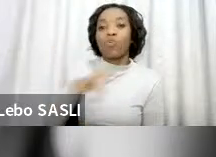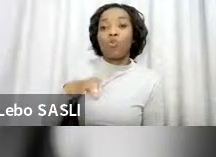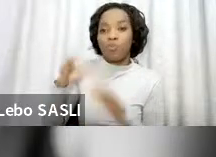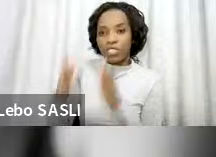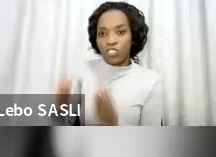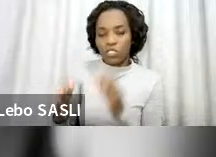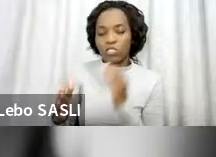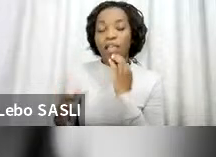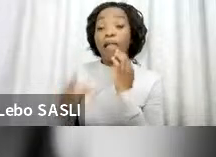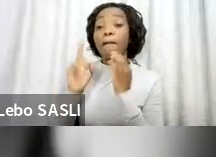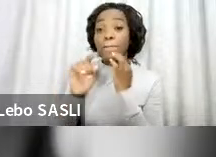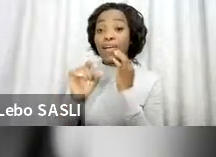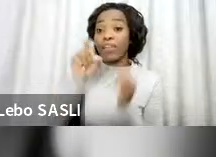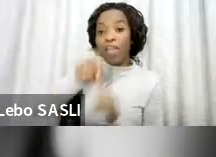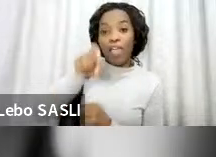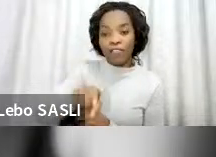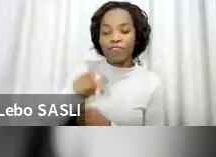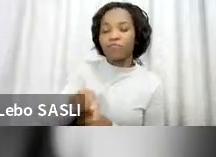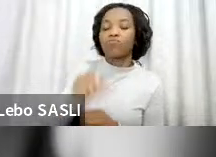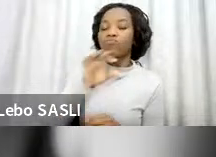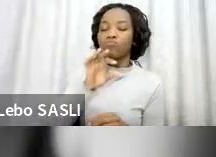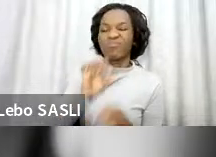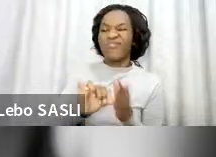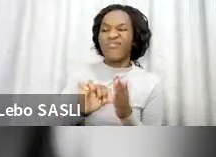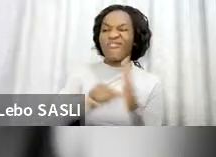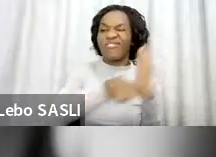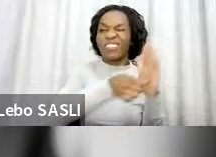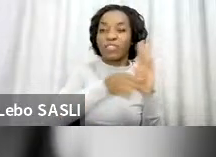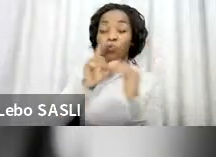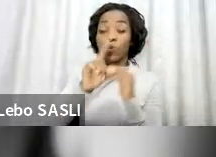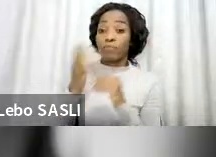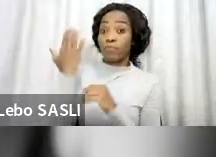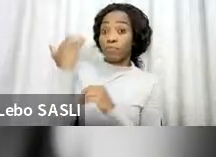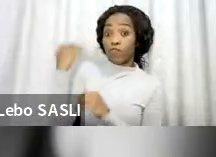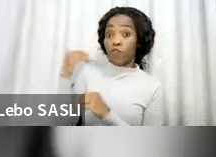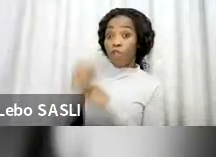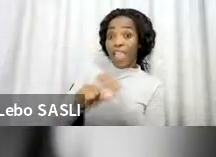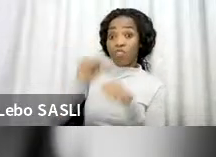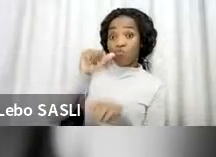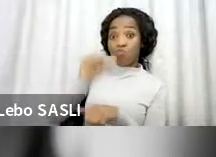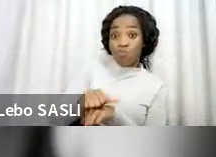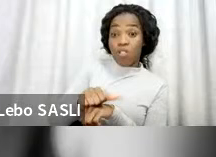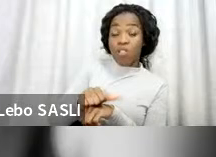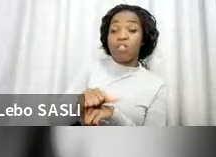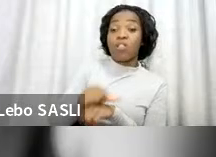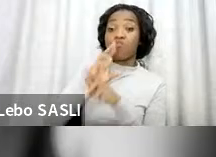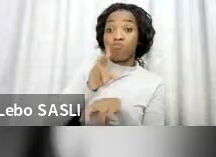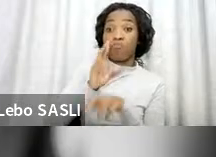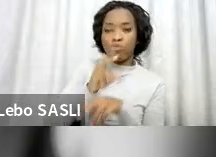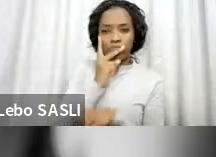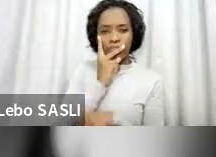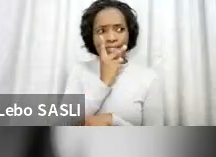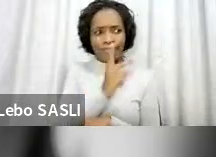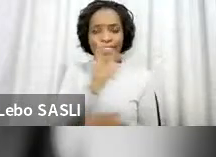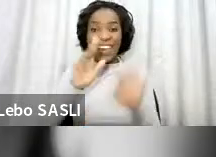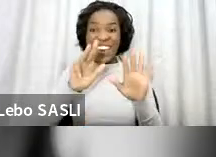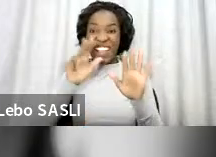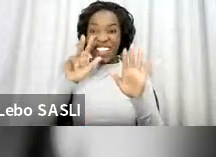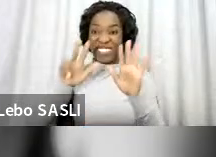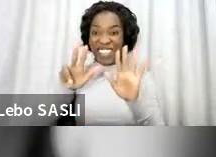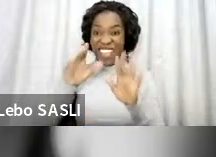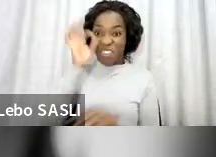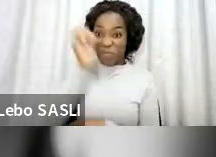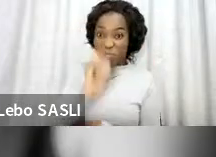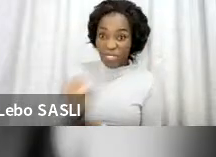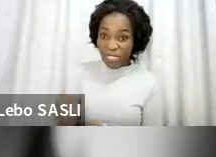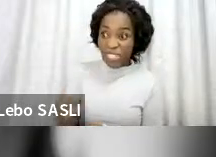in the previous annual report, we have seen that 98% of our recommendations made